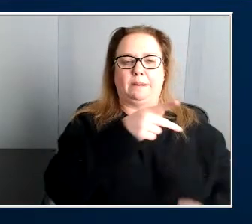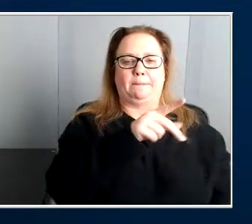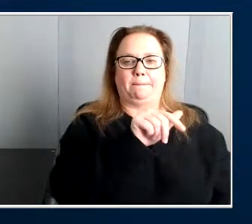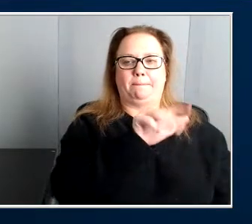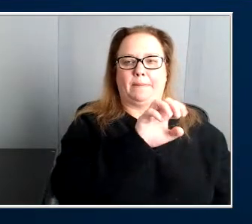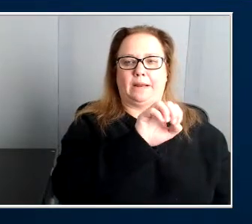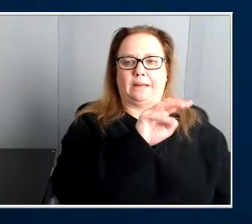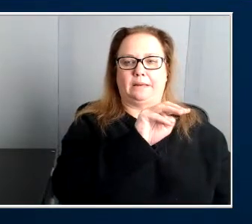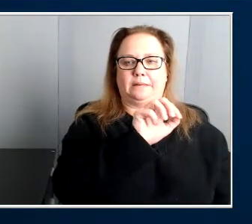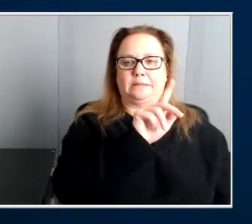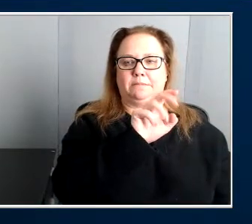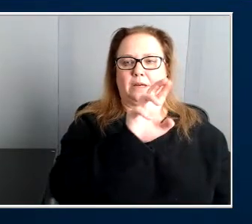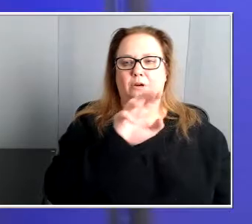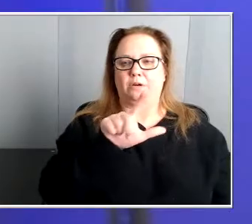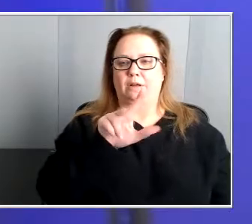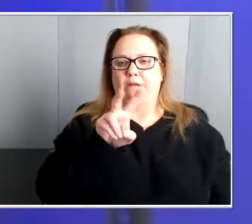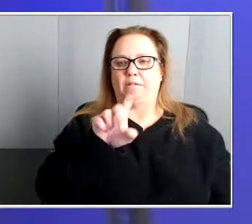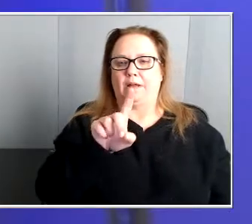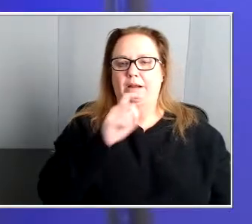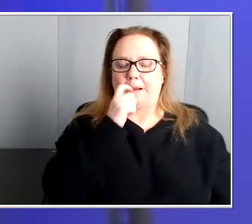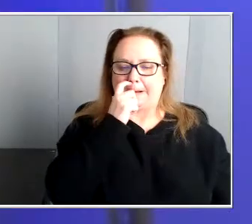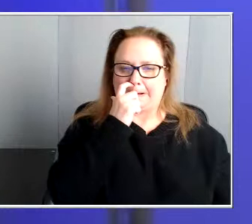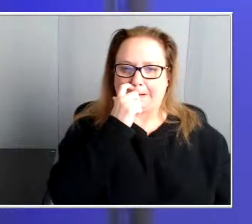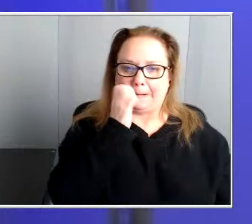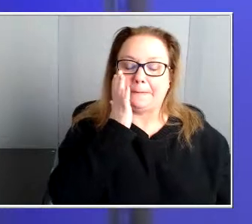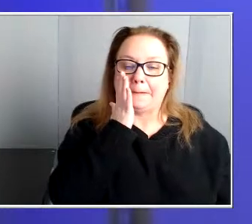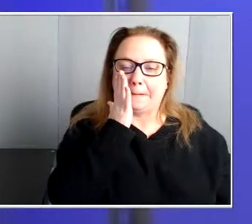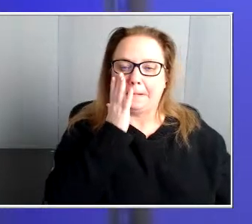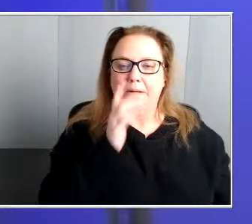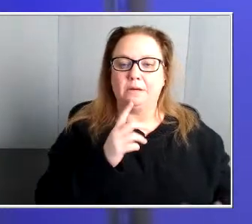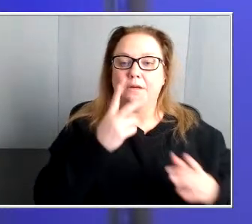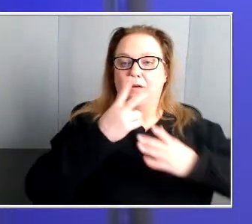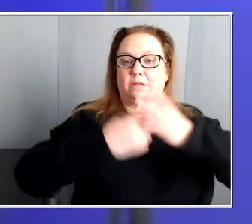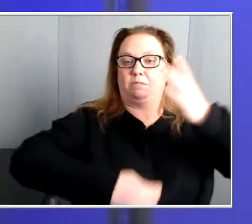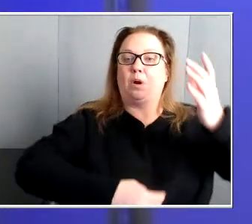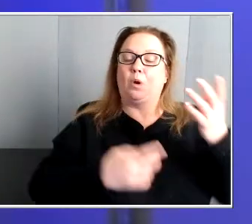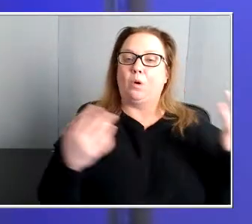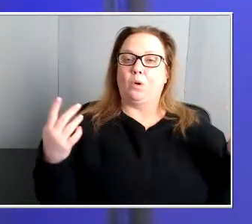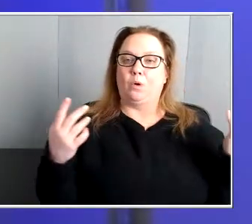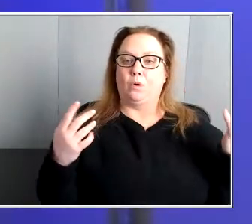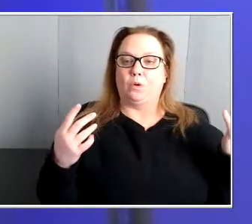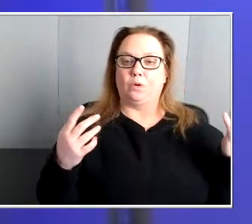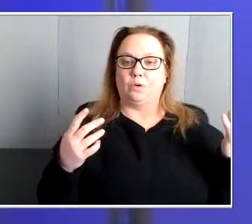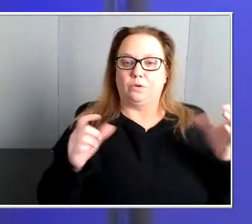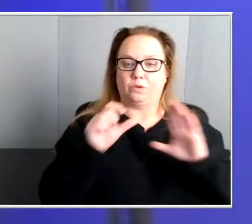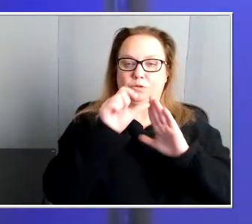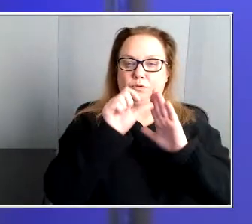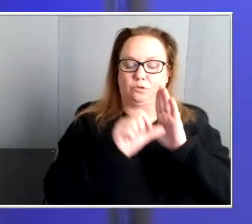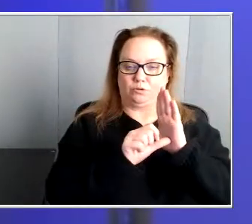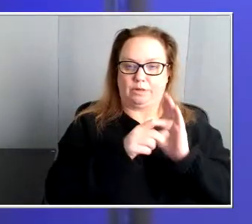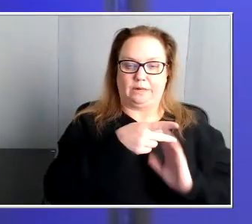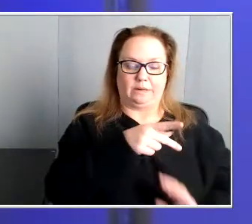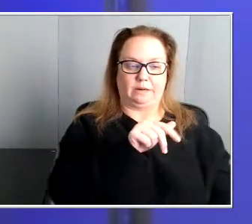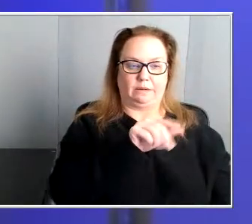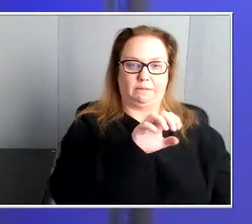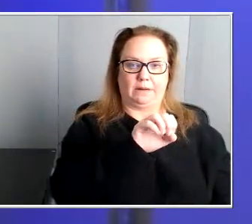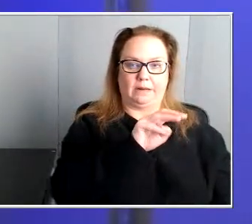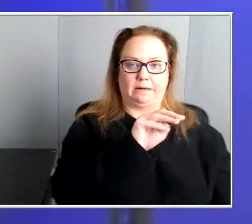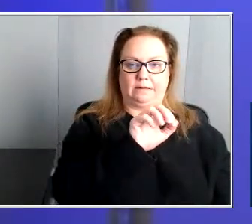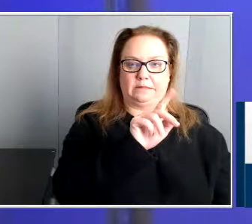us understand that a little bit? Sure. So they're both sort of procedures that are done. The pacemaker is designed to